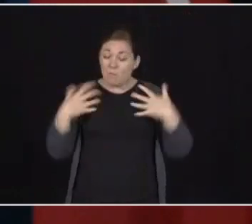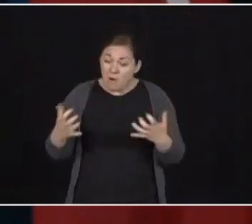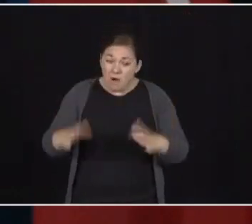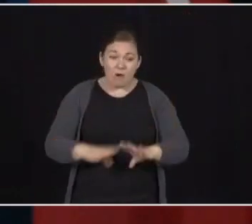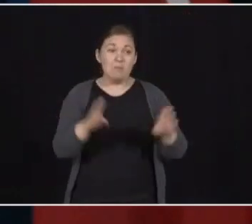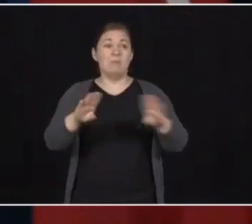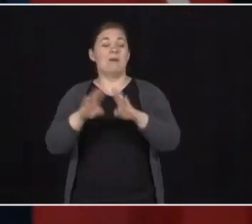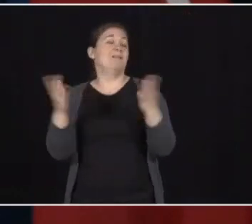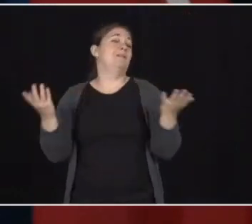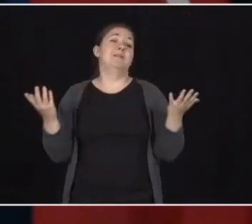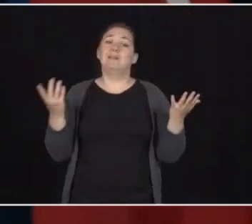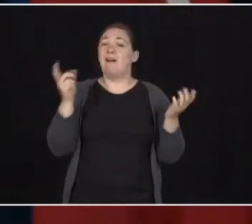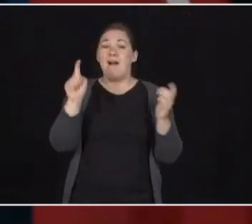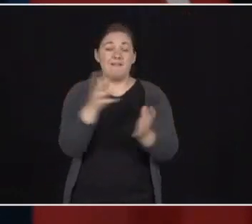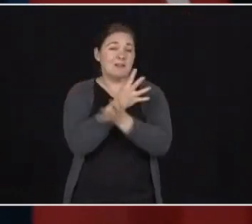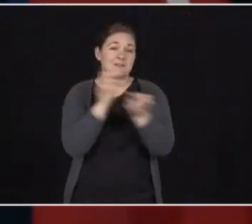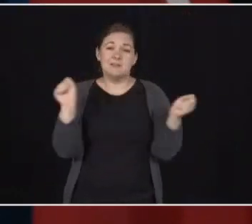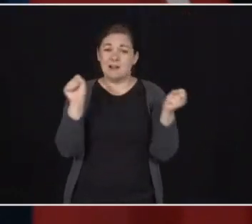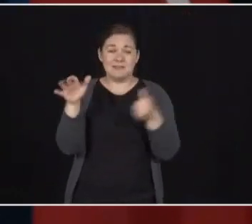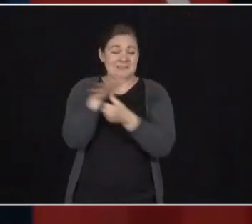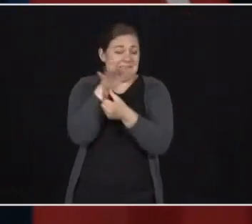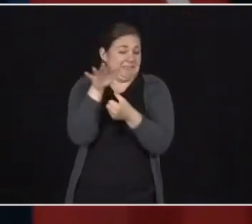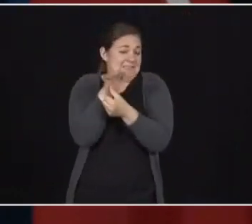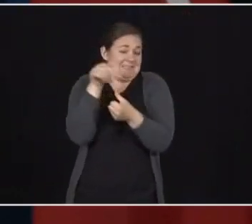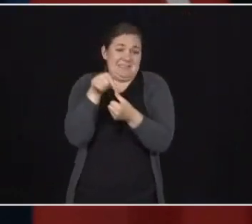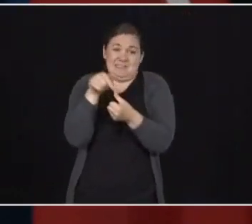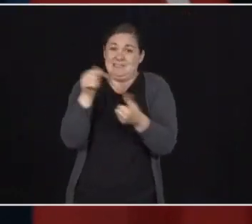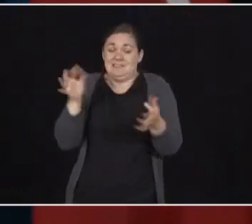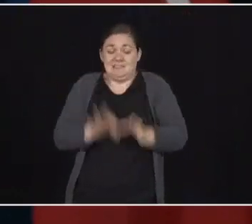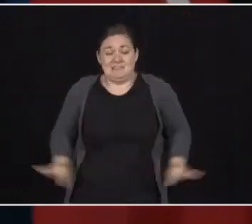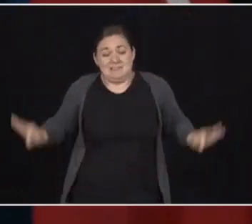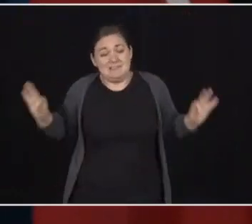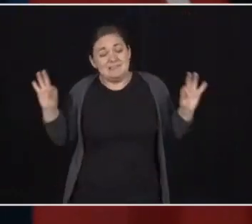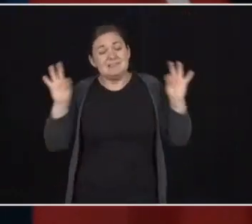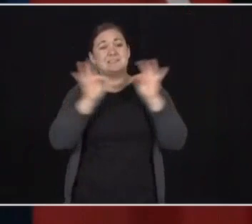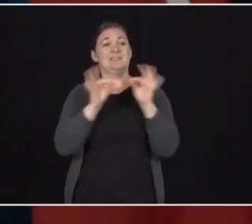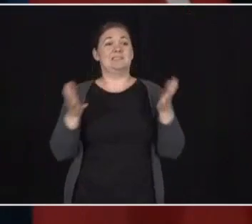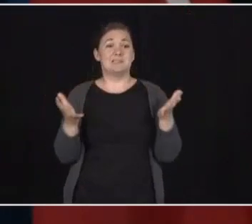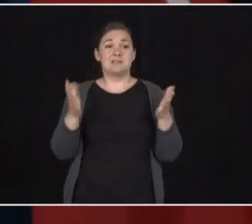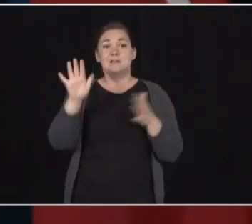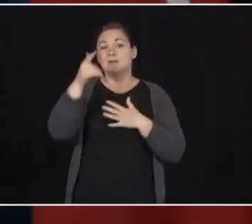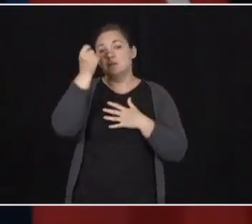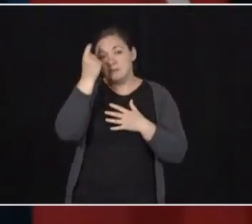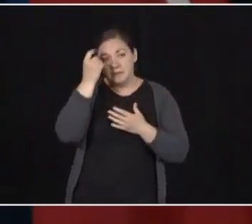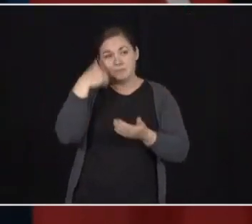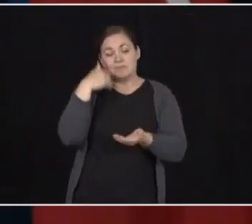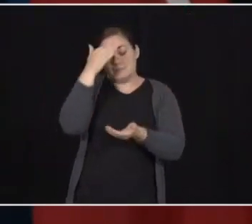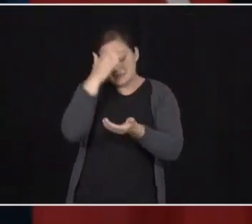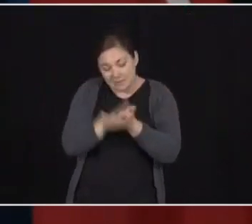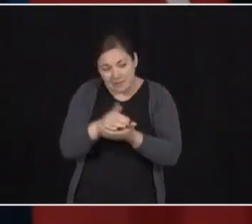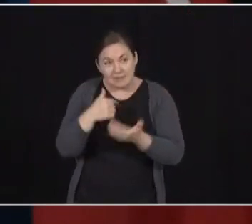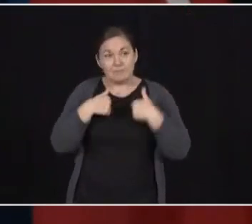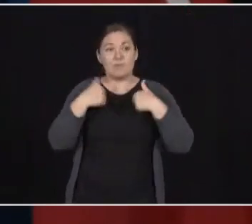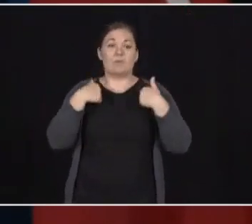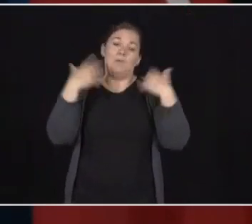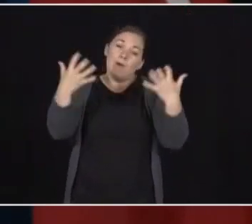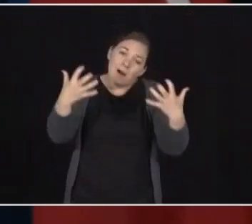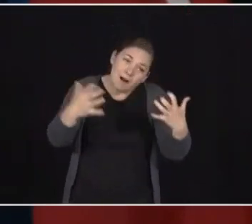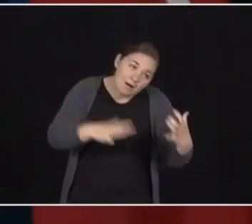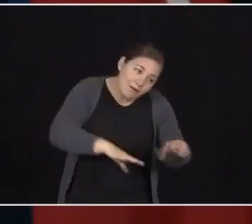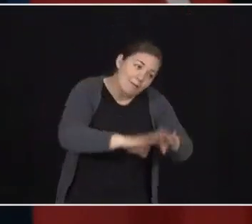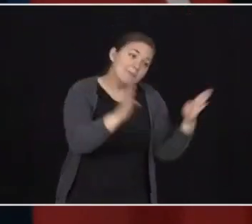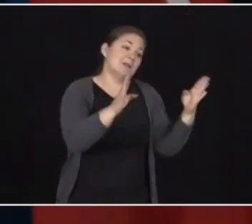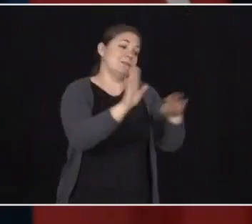absolutely critical we've come this far. But trust me, I want this economy going. I want businesses, small businesses,